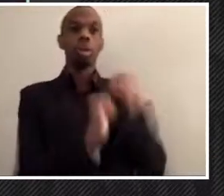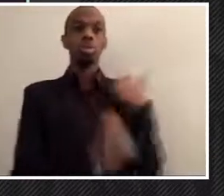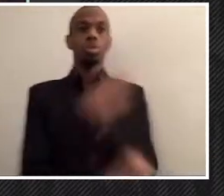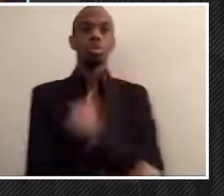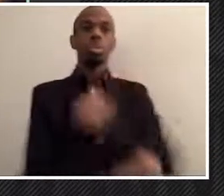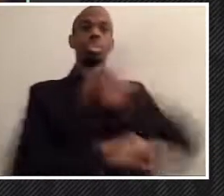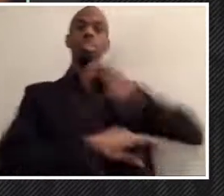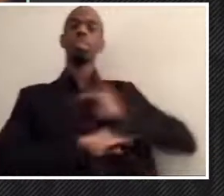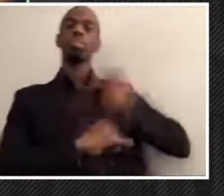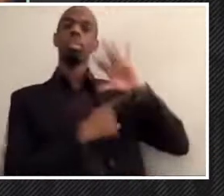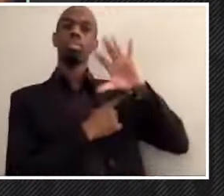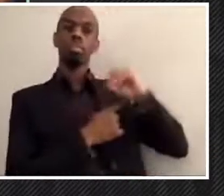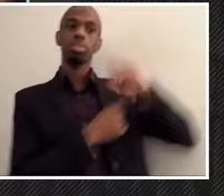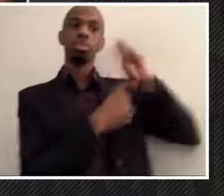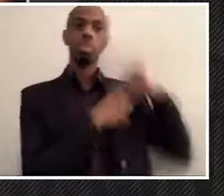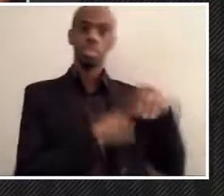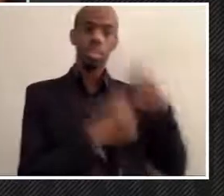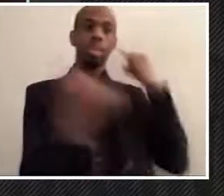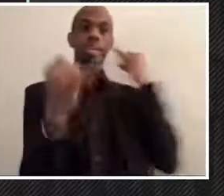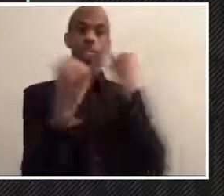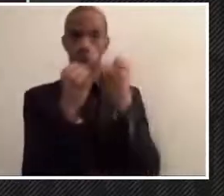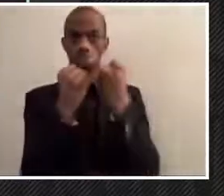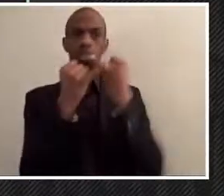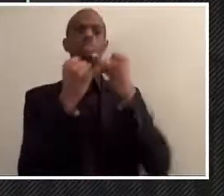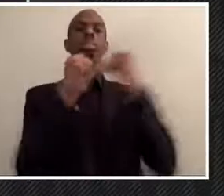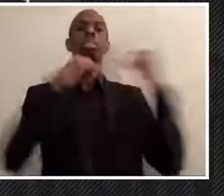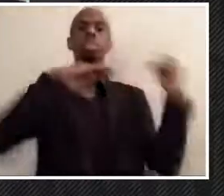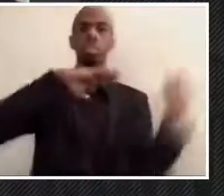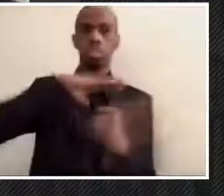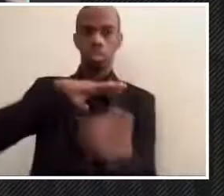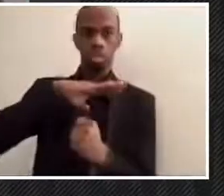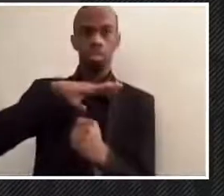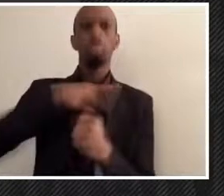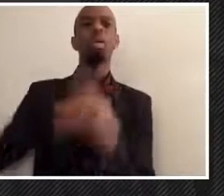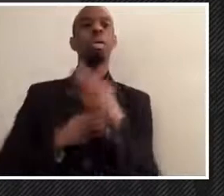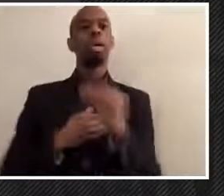rate while employing the means of compassion and mercy.